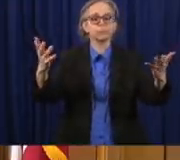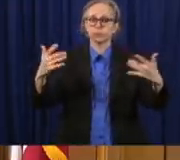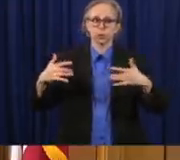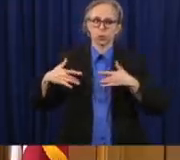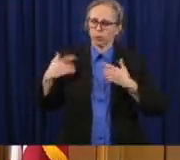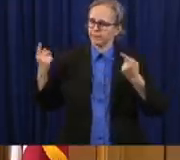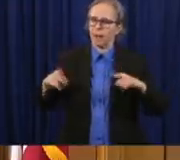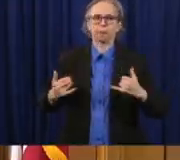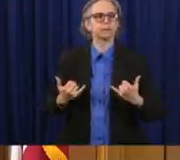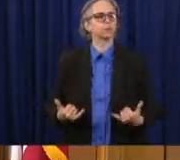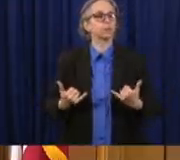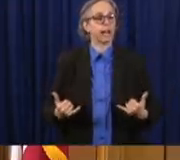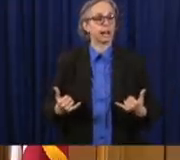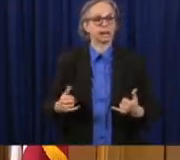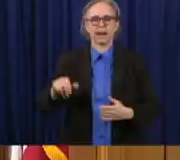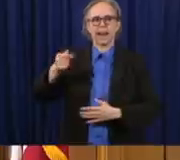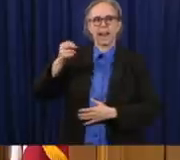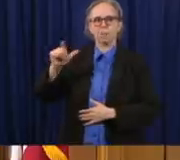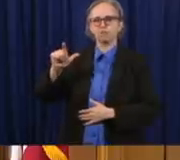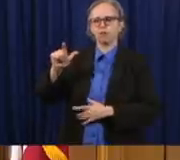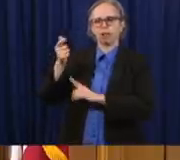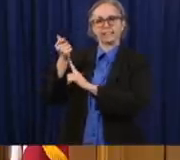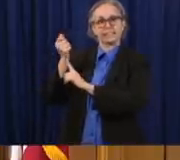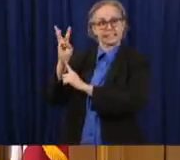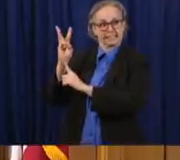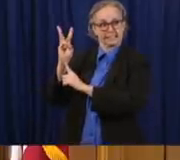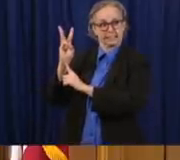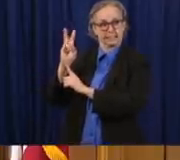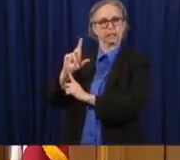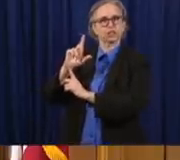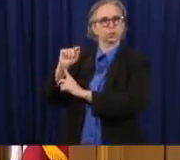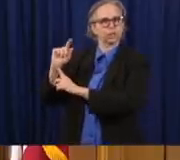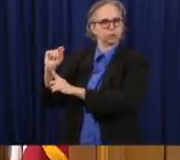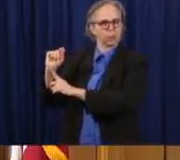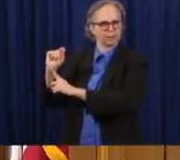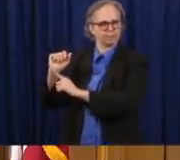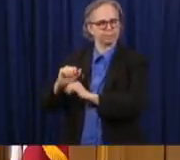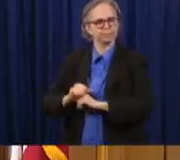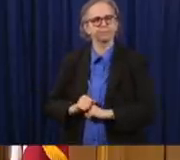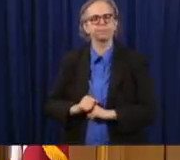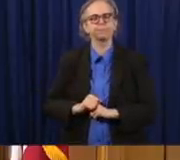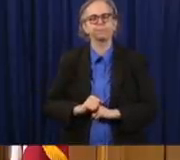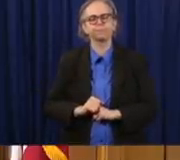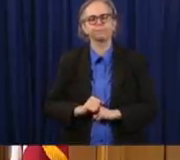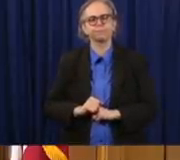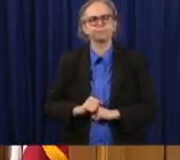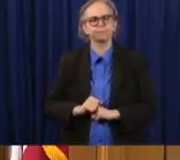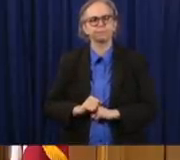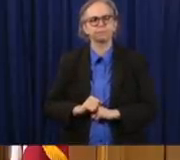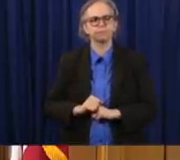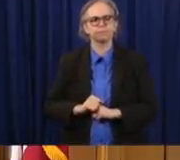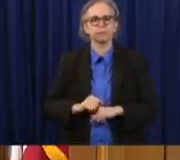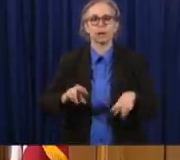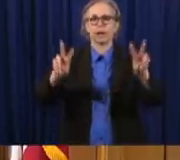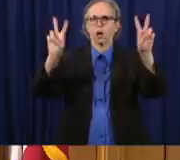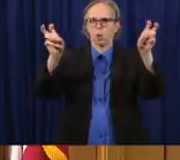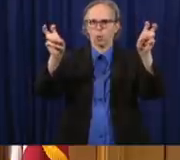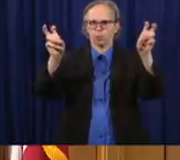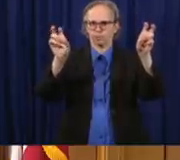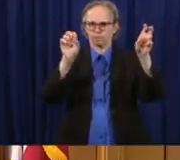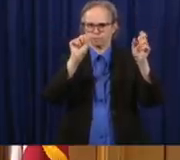16th, 2020. And I want to start with a quote. This is